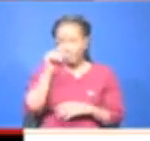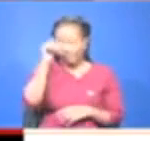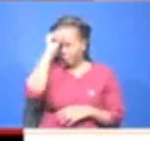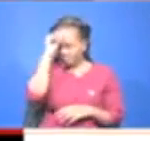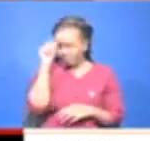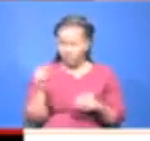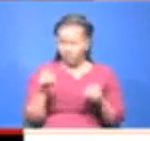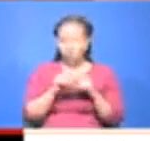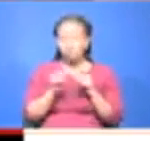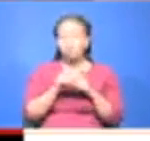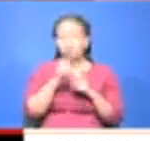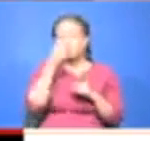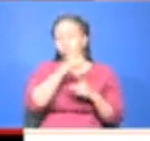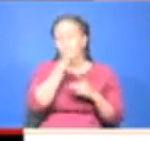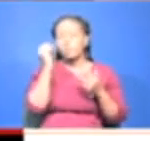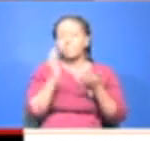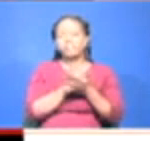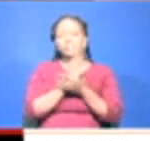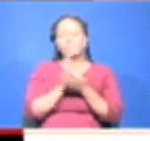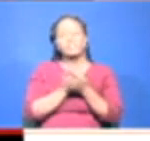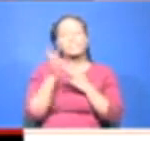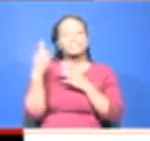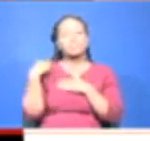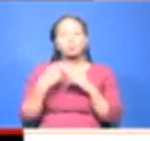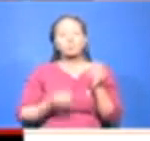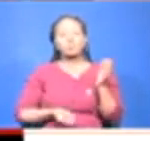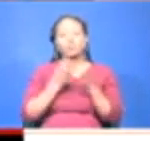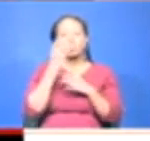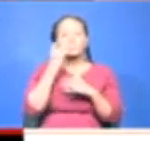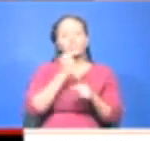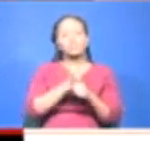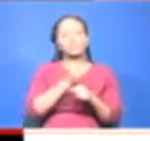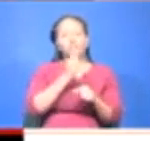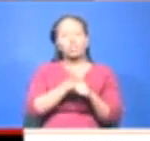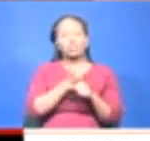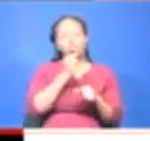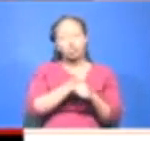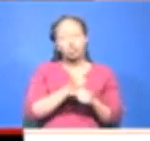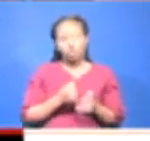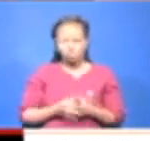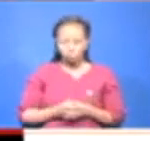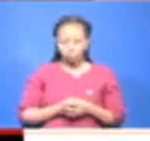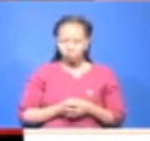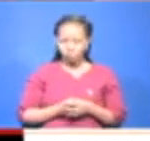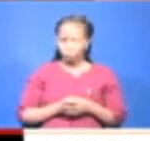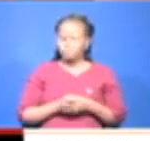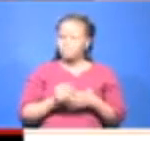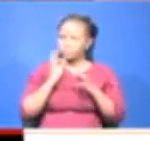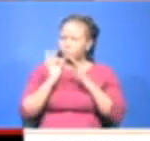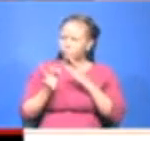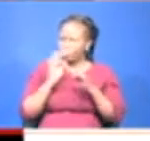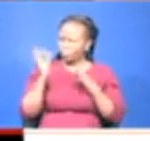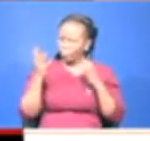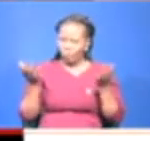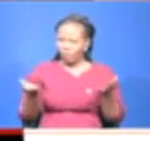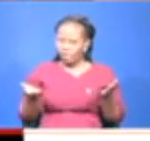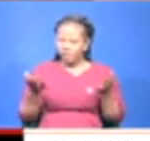private sector's job is to create jobs. Mm-hmm. But we need the enabling environment to be able to do that. I mean, if you just walk into